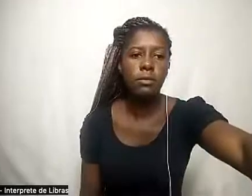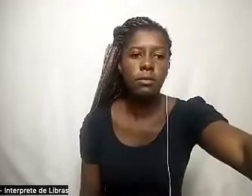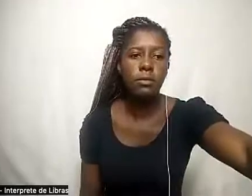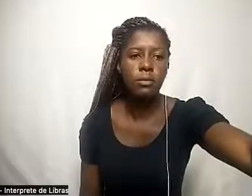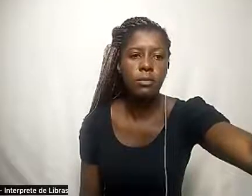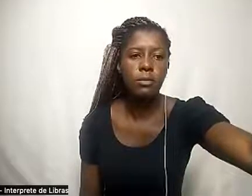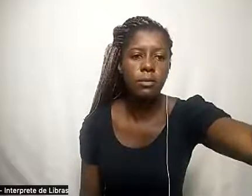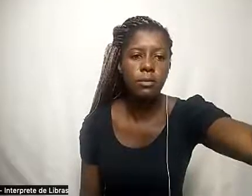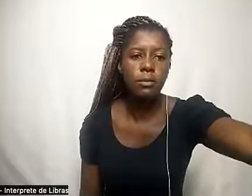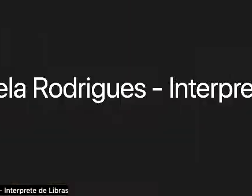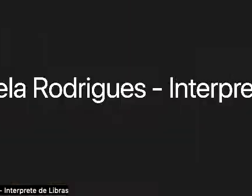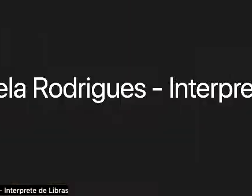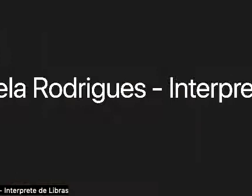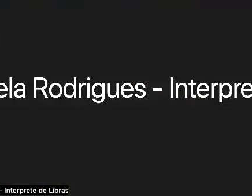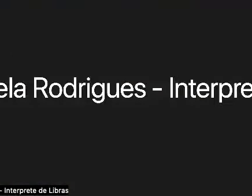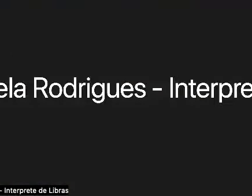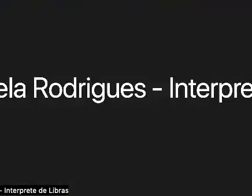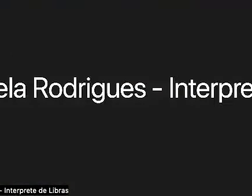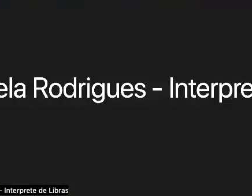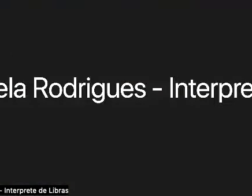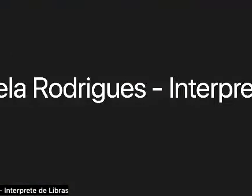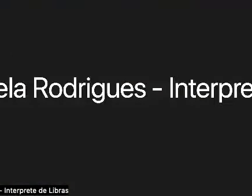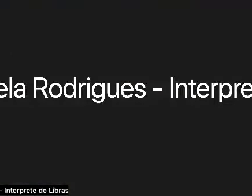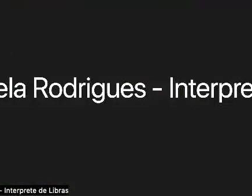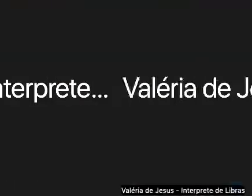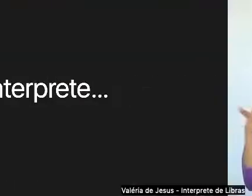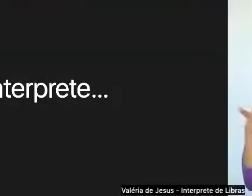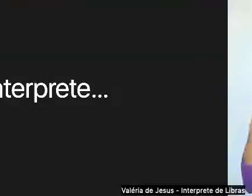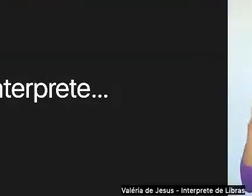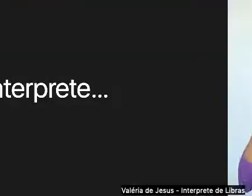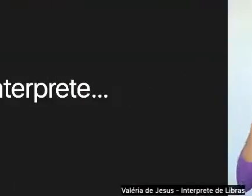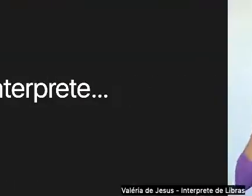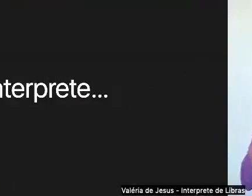encourage the sustainable use, the sustainable tourism activities, and